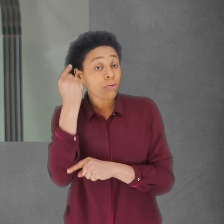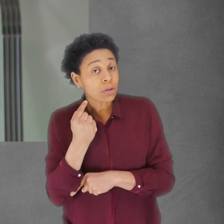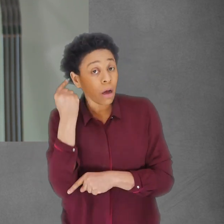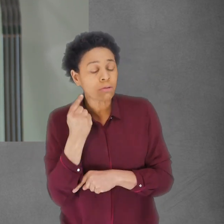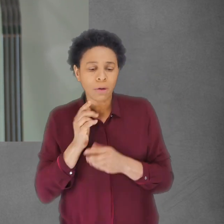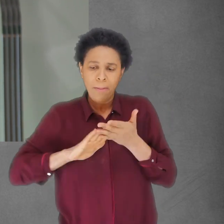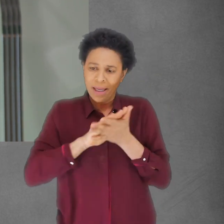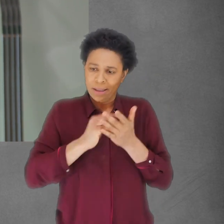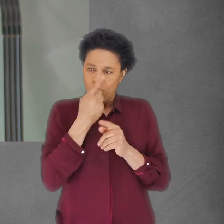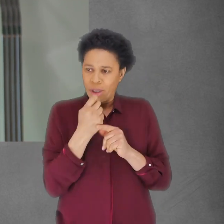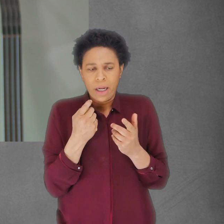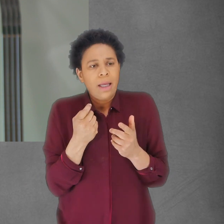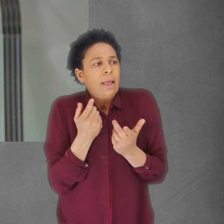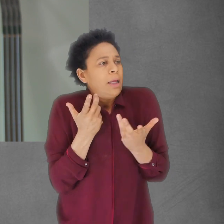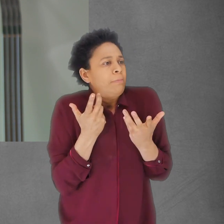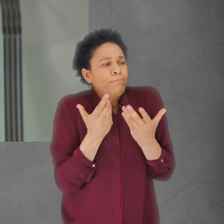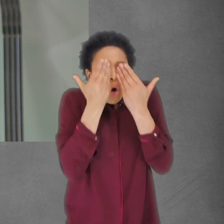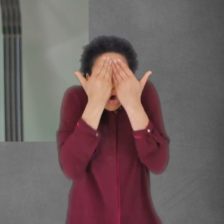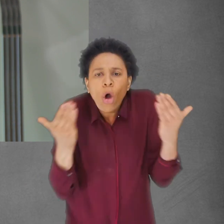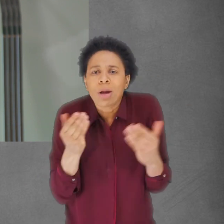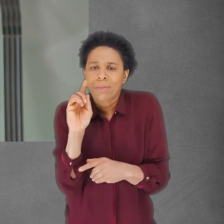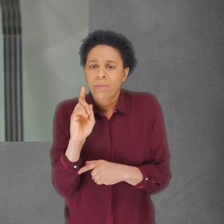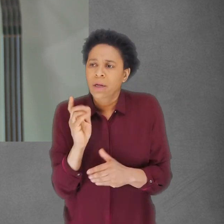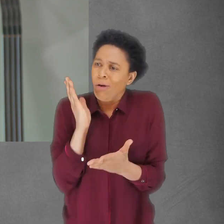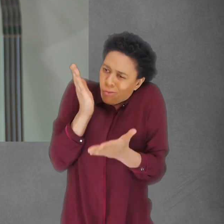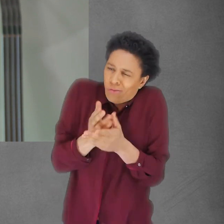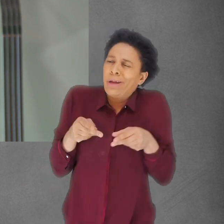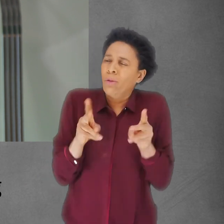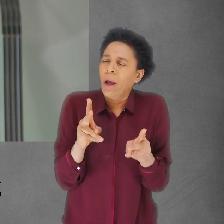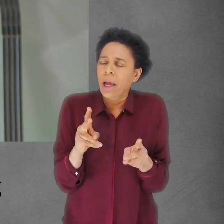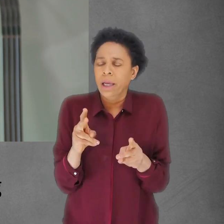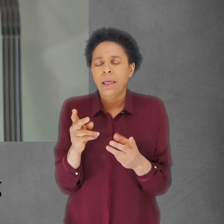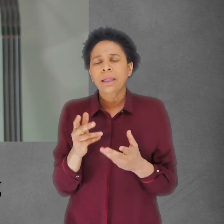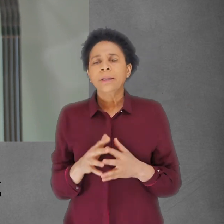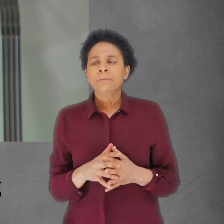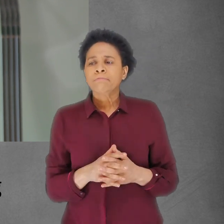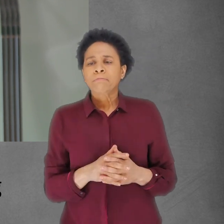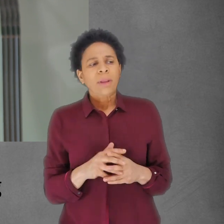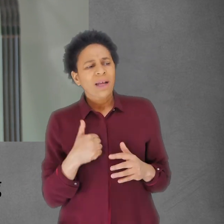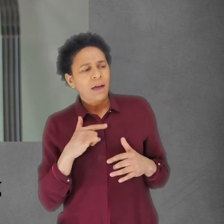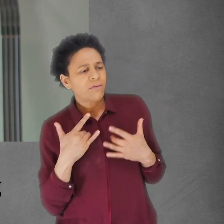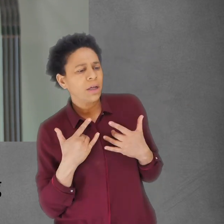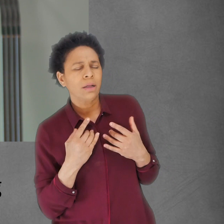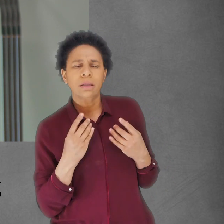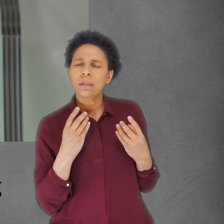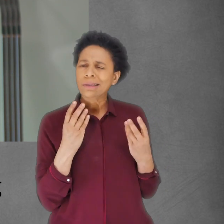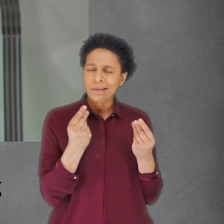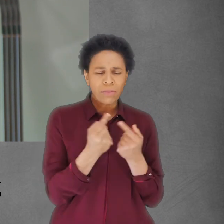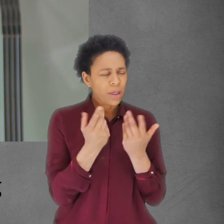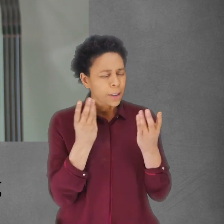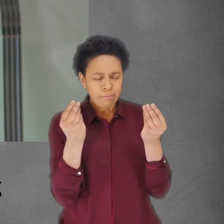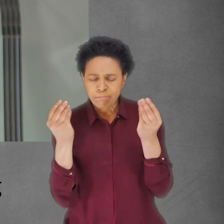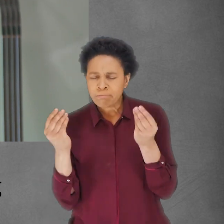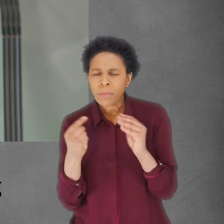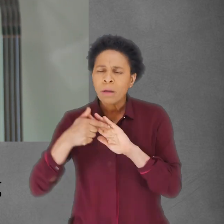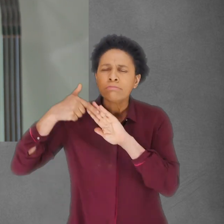somehow takes us to, it's a form of honoring that is dynamic, if I can put it like that. And I think